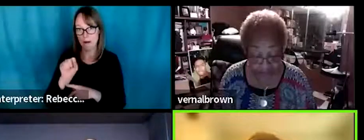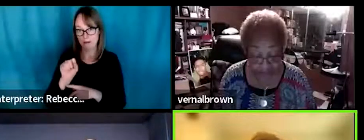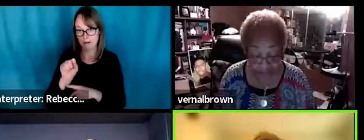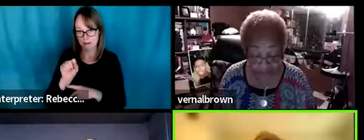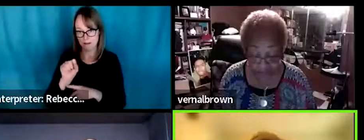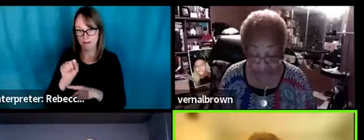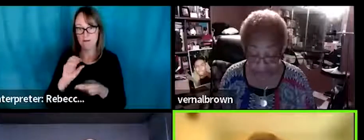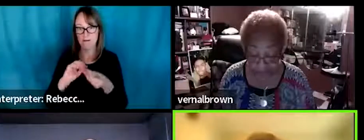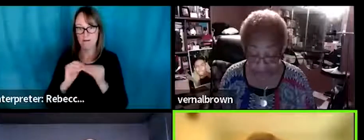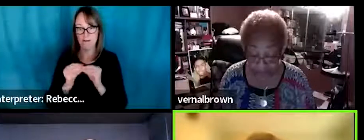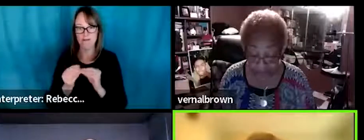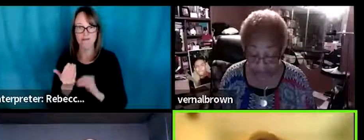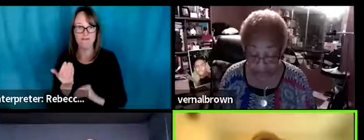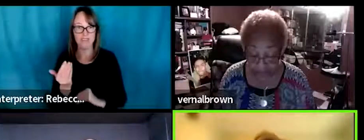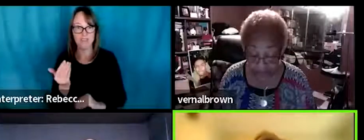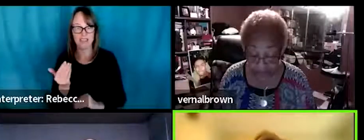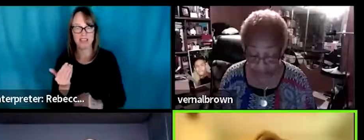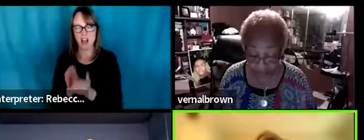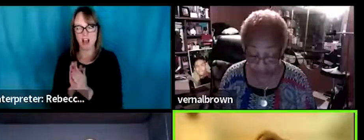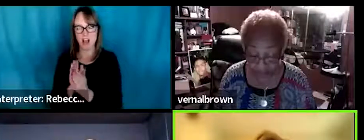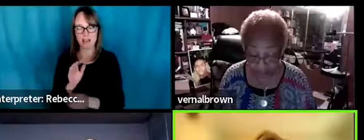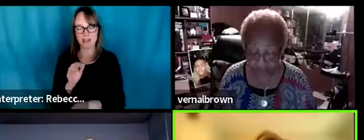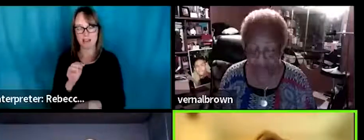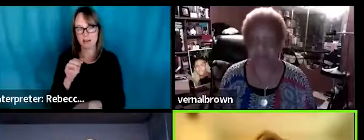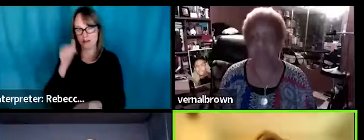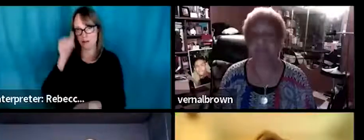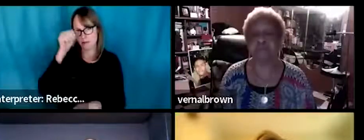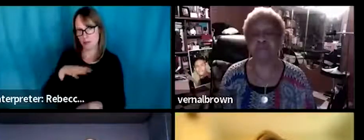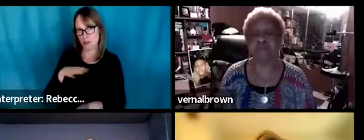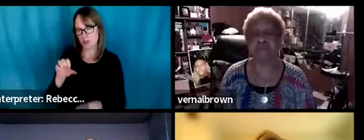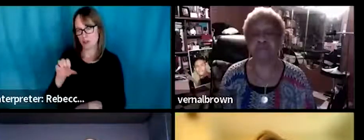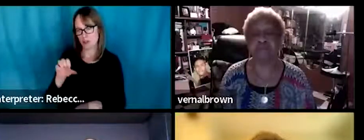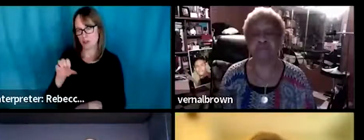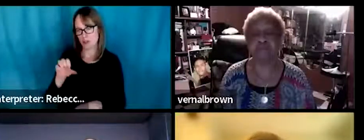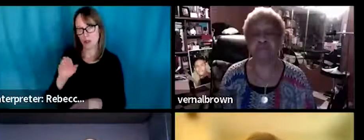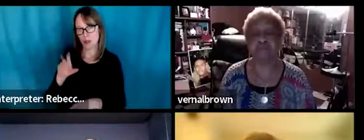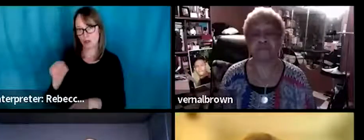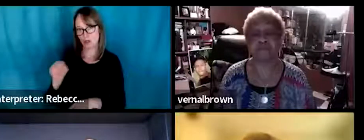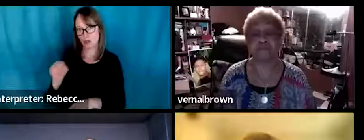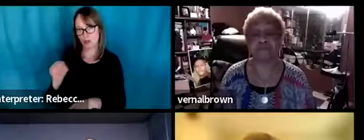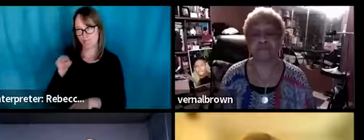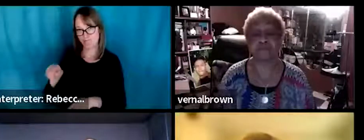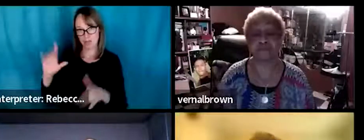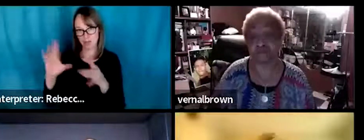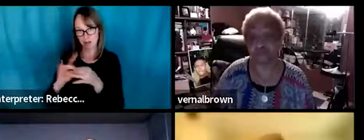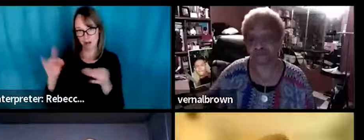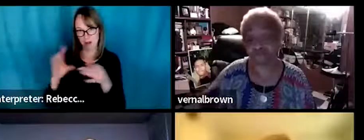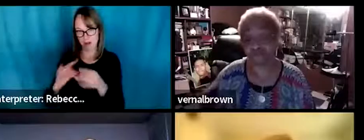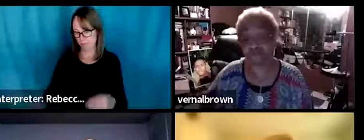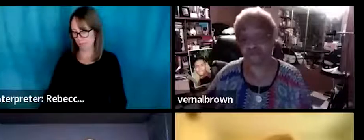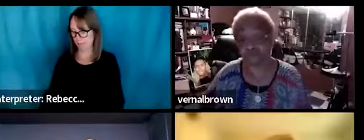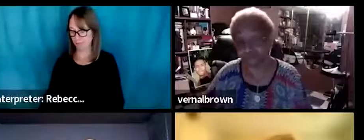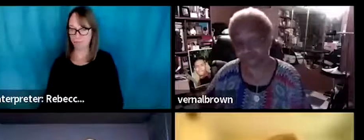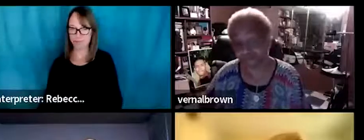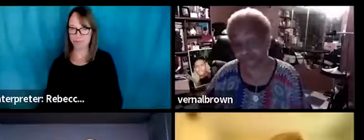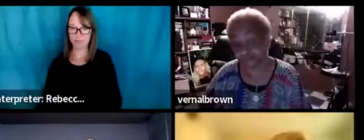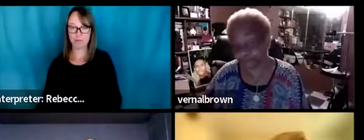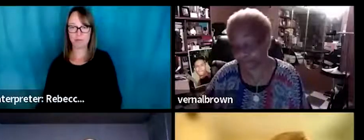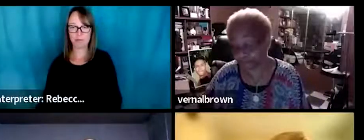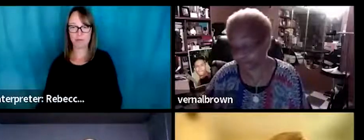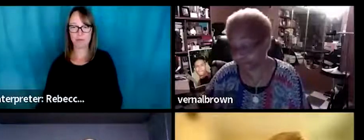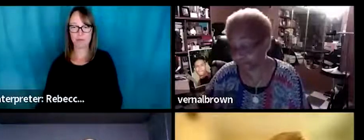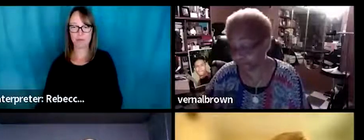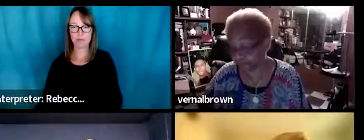Mr. Stewart for comments. Good morning, commissioners and colleagues. This contract was brought before